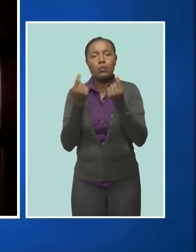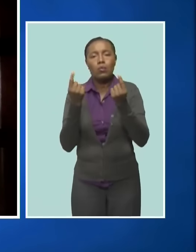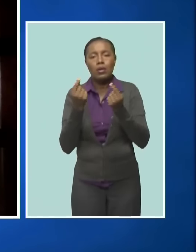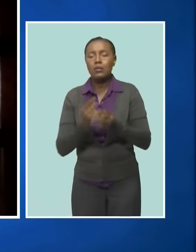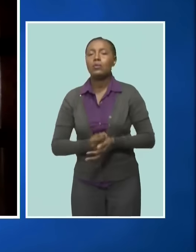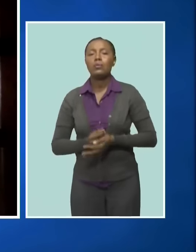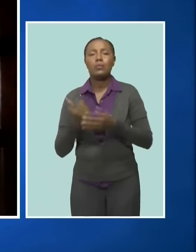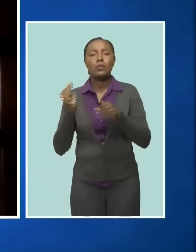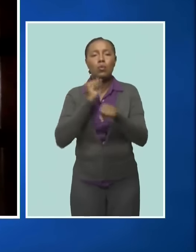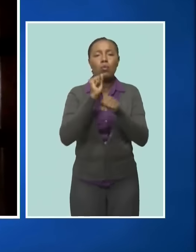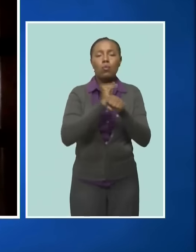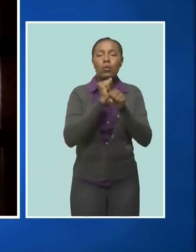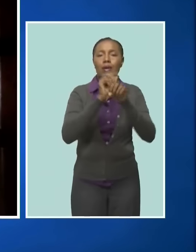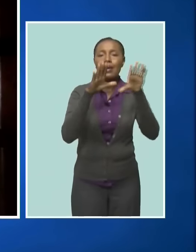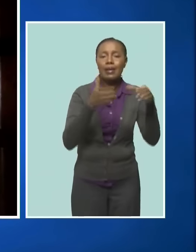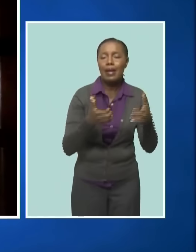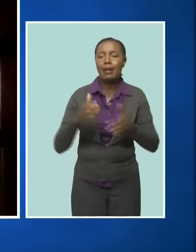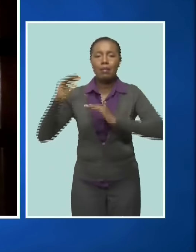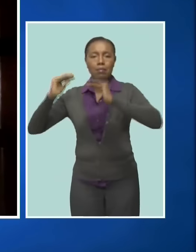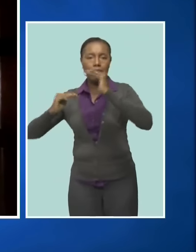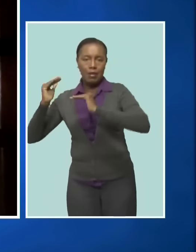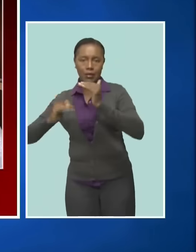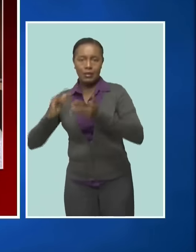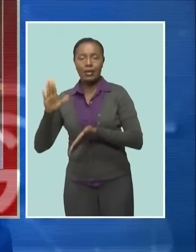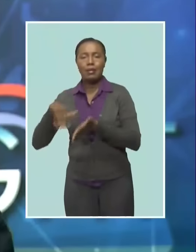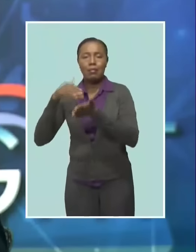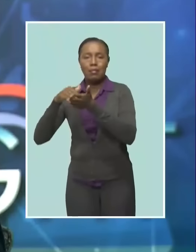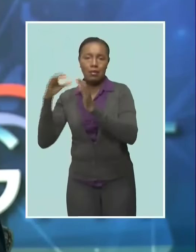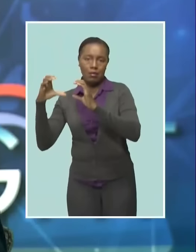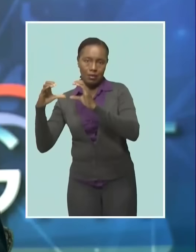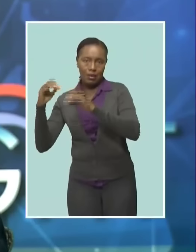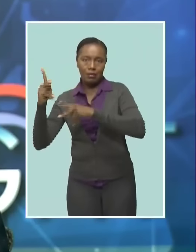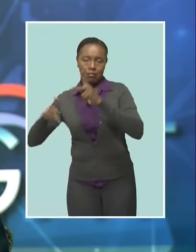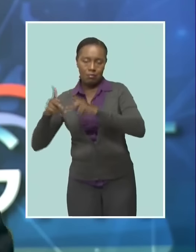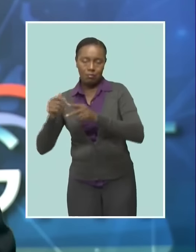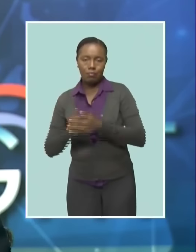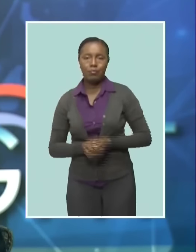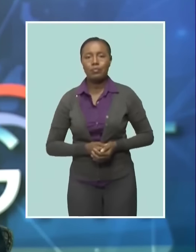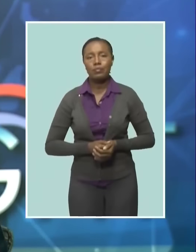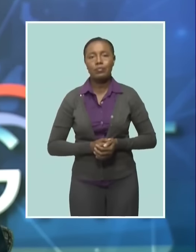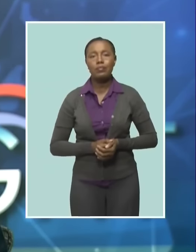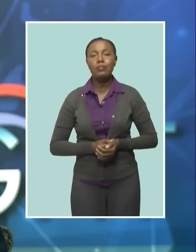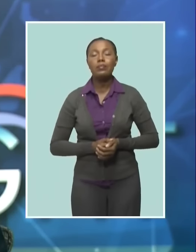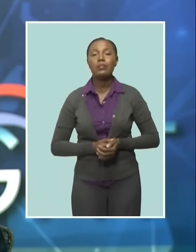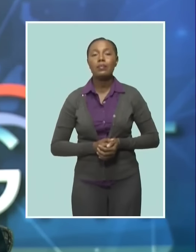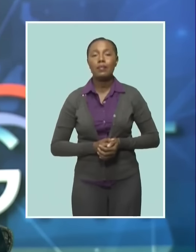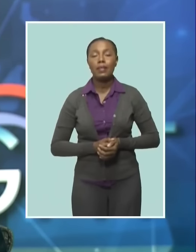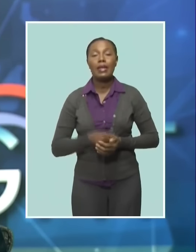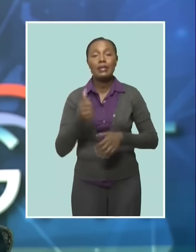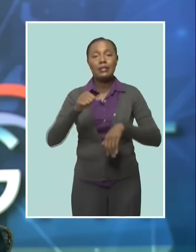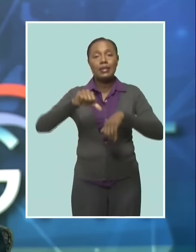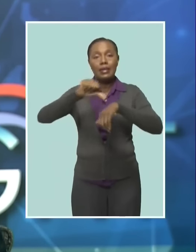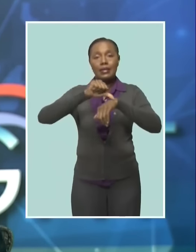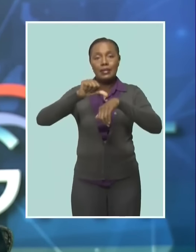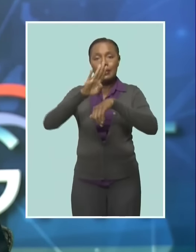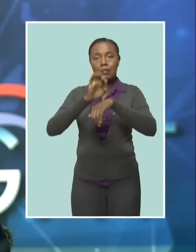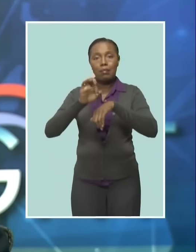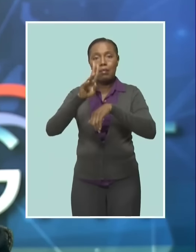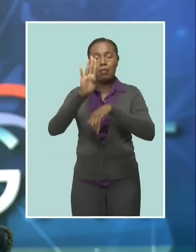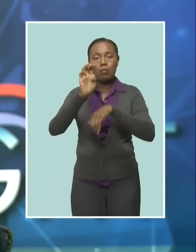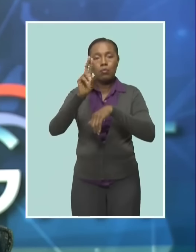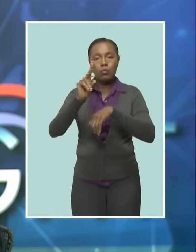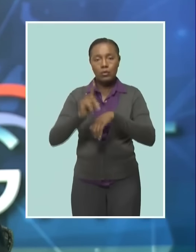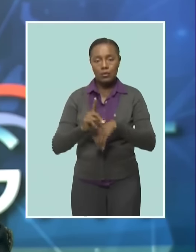balance it against middle class persons. Meanwhile, media personality in Antigua and Barbuda, Darren